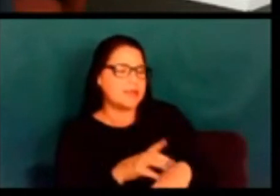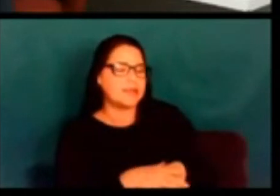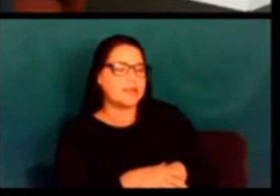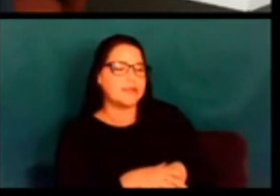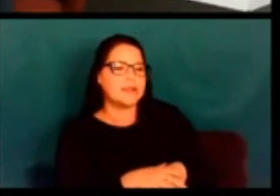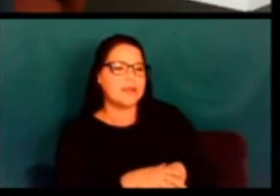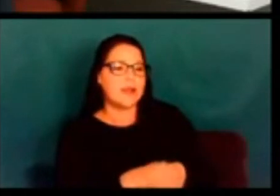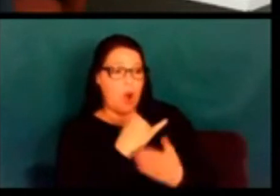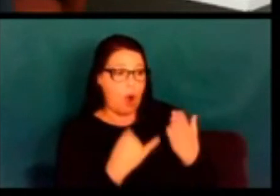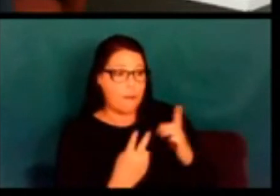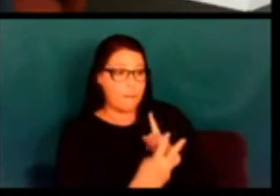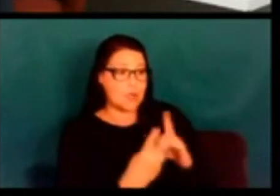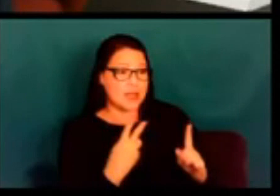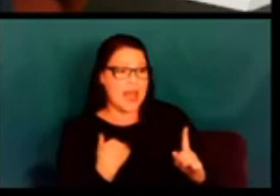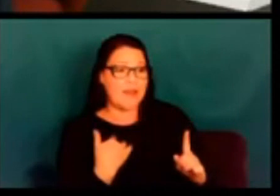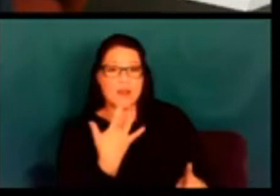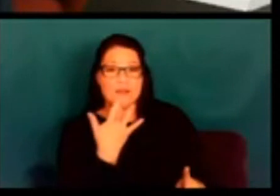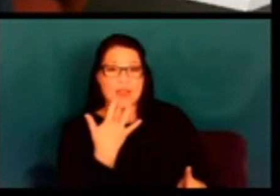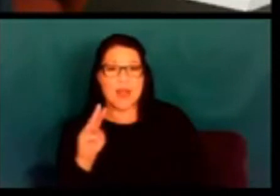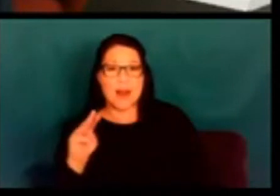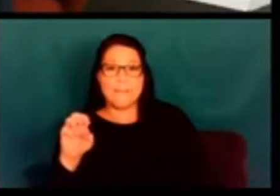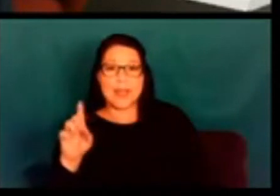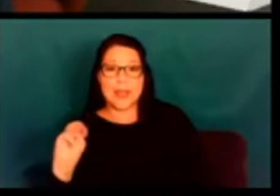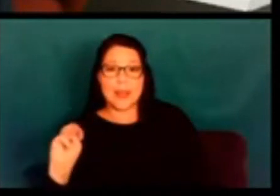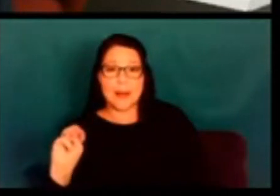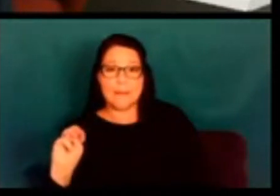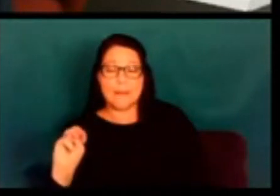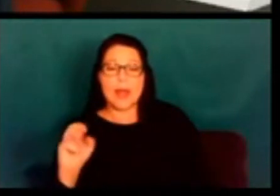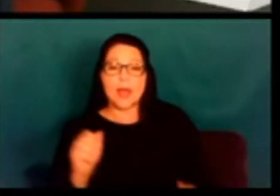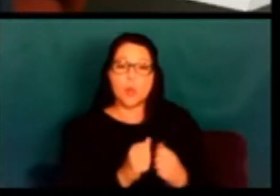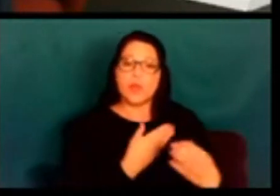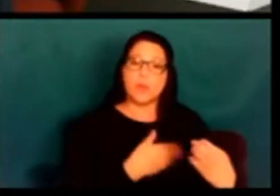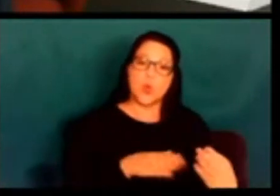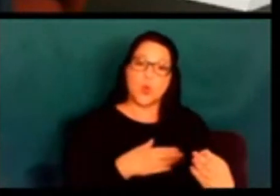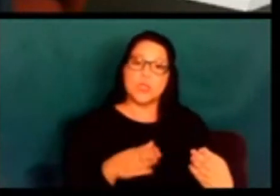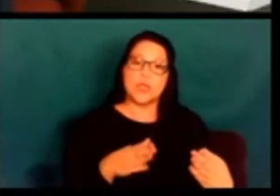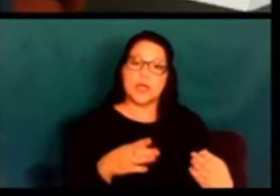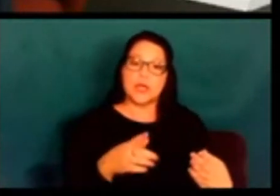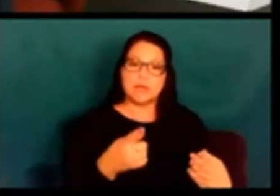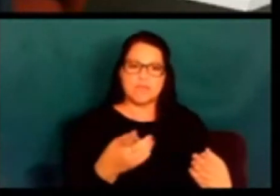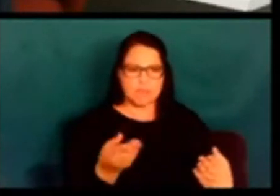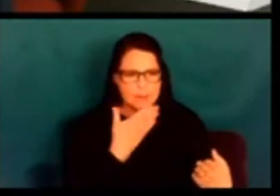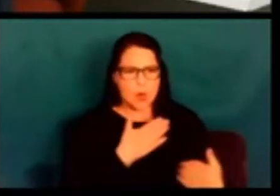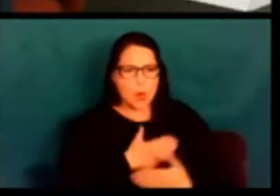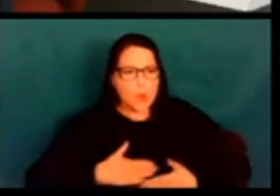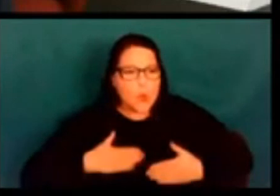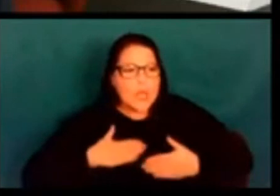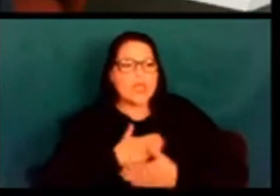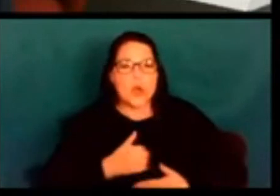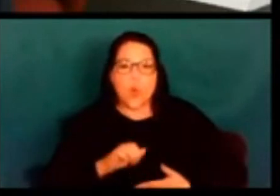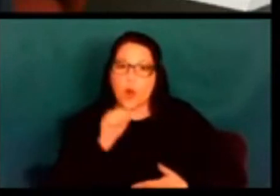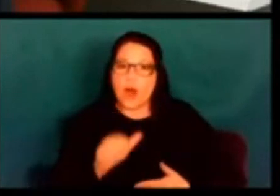side, do you have a favorite medium? And as for music, can you share your appreciation or lack thereof? James